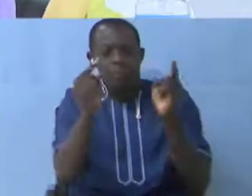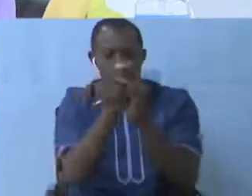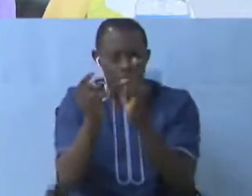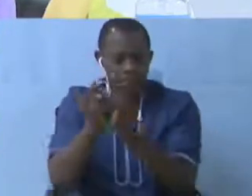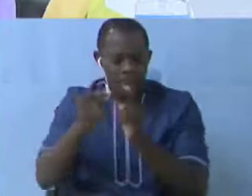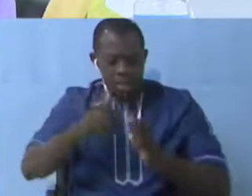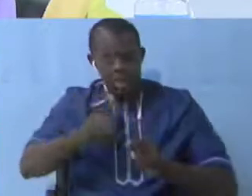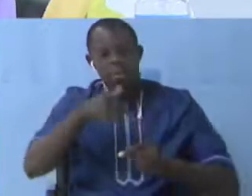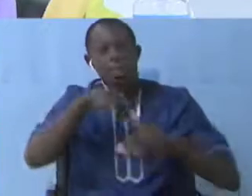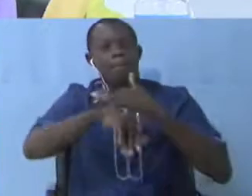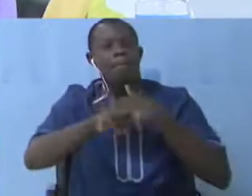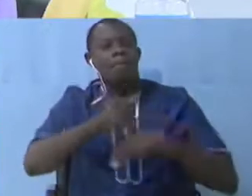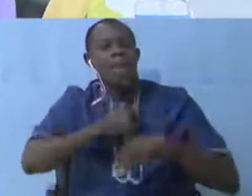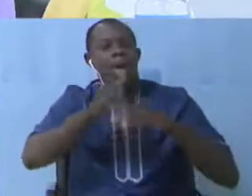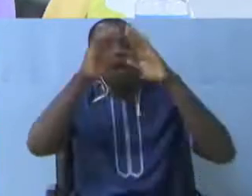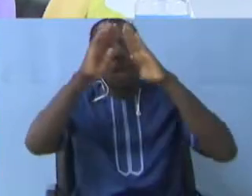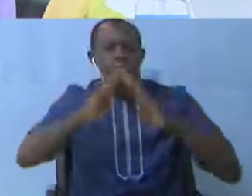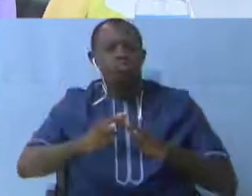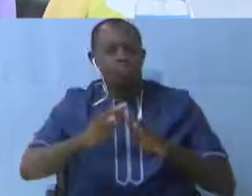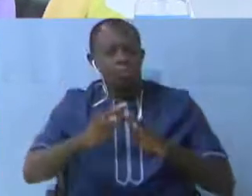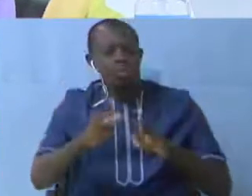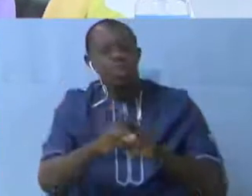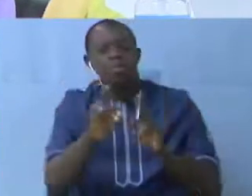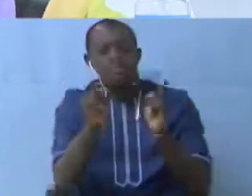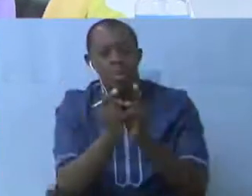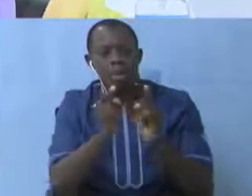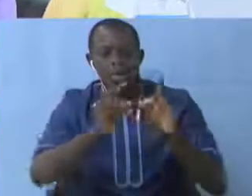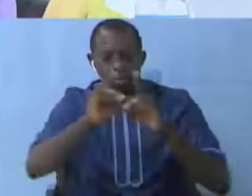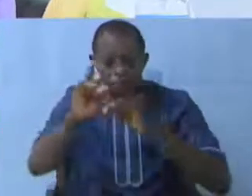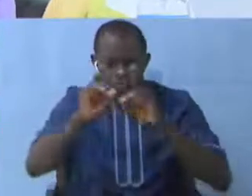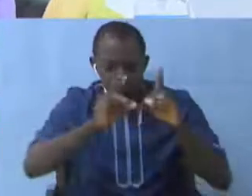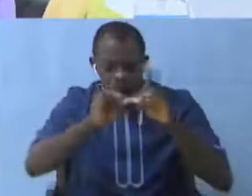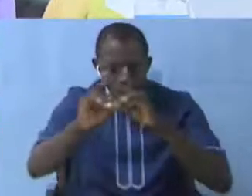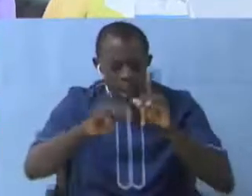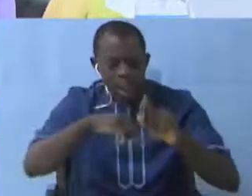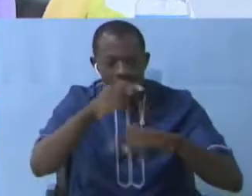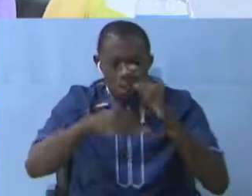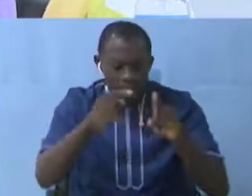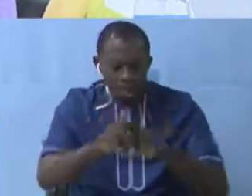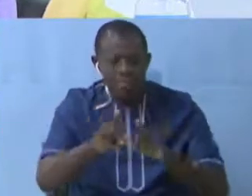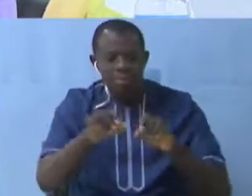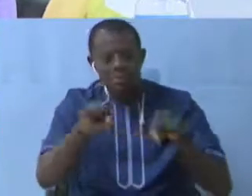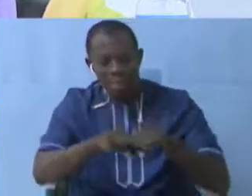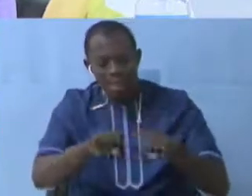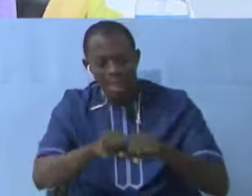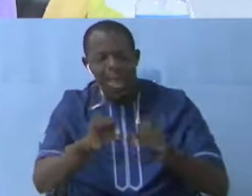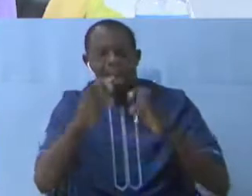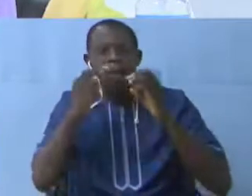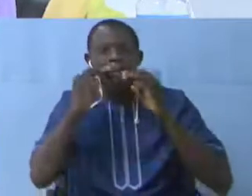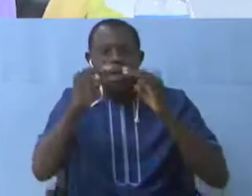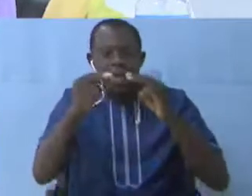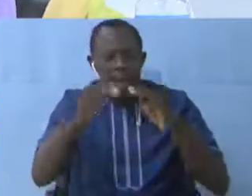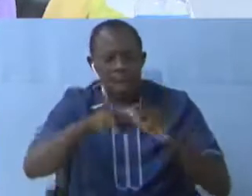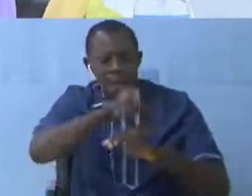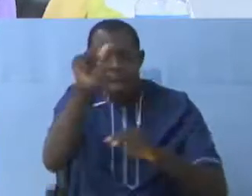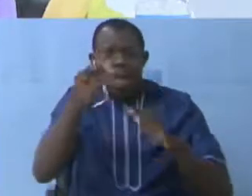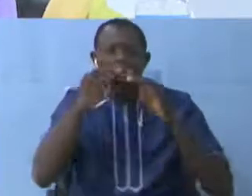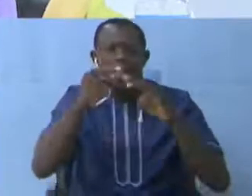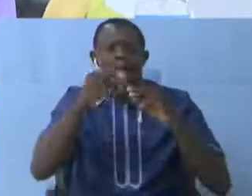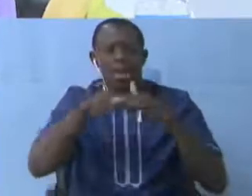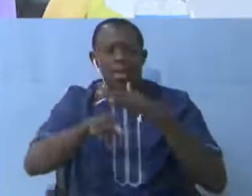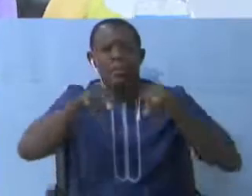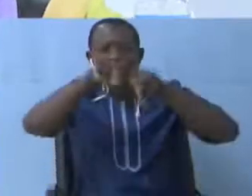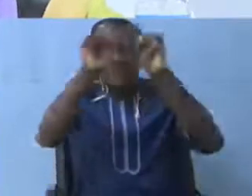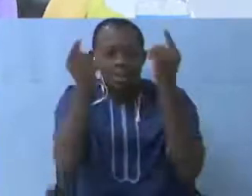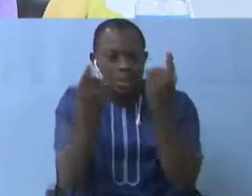on what, especially vis-a-vis of the Senegalese media and the media in general. ñu tase suma ni nga pour